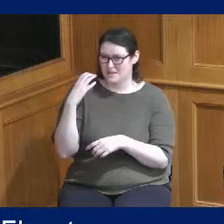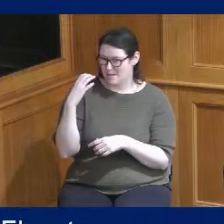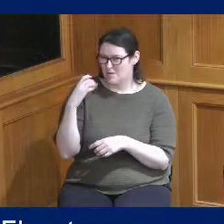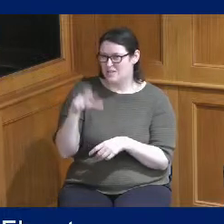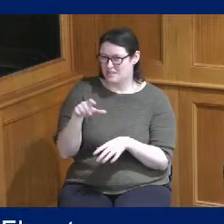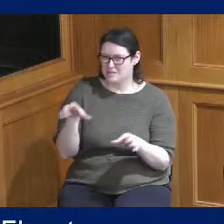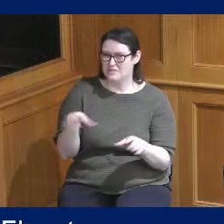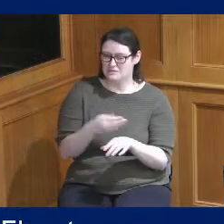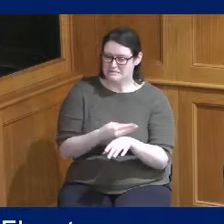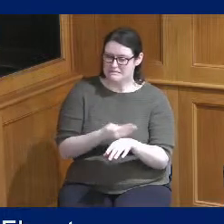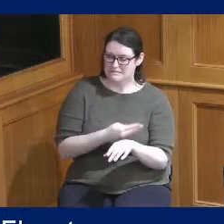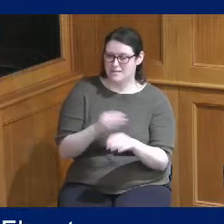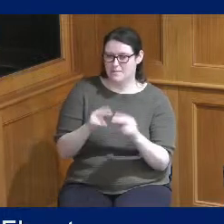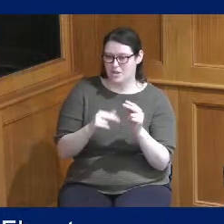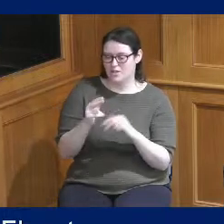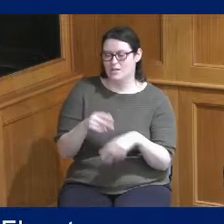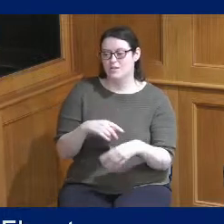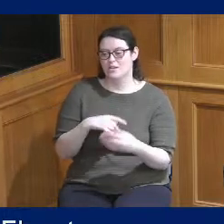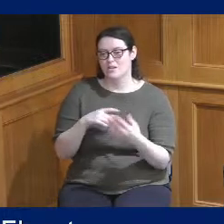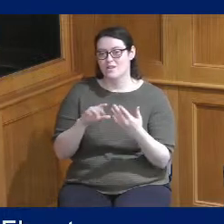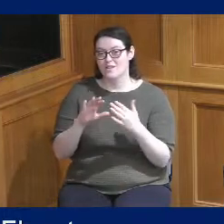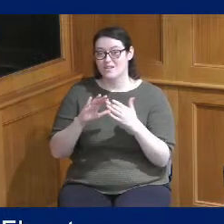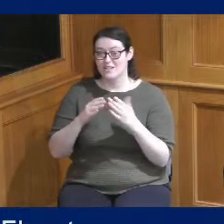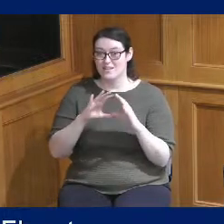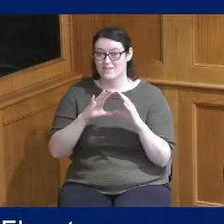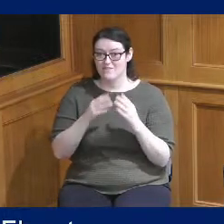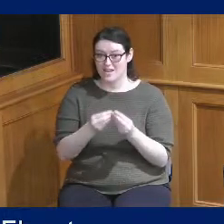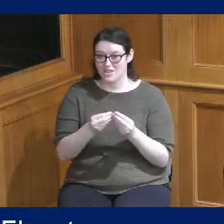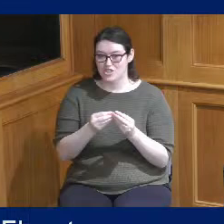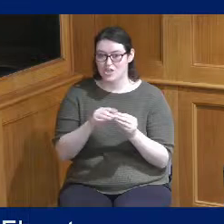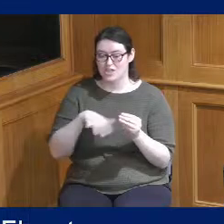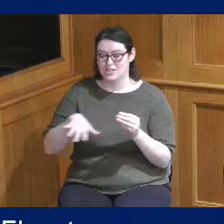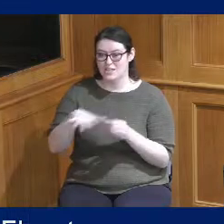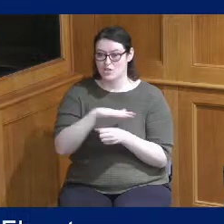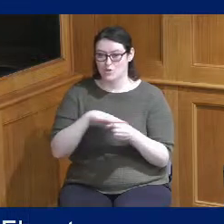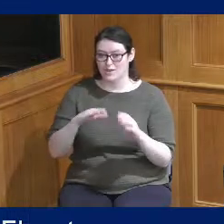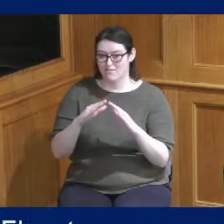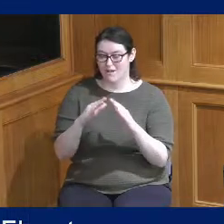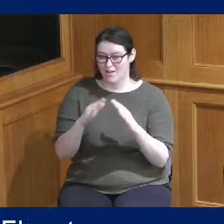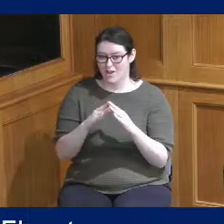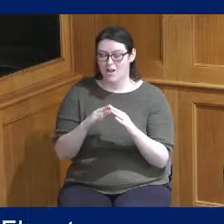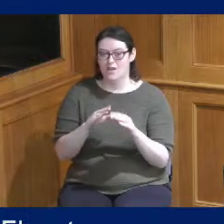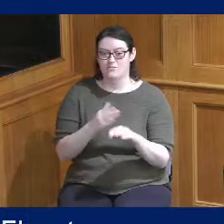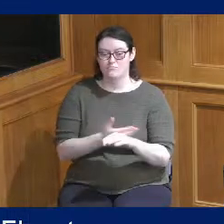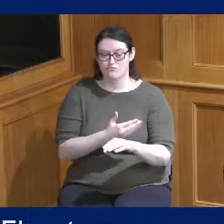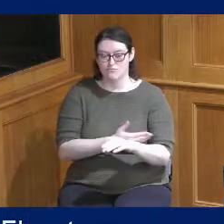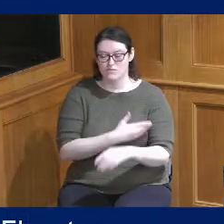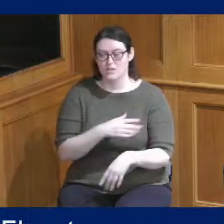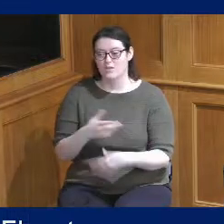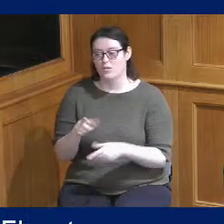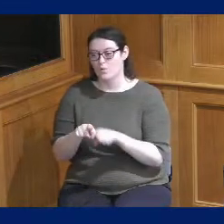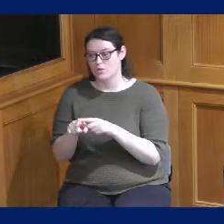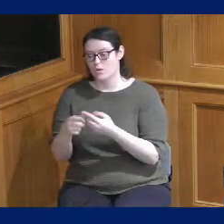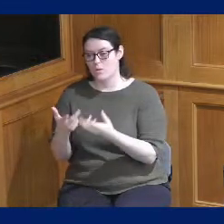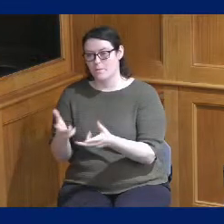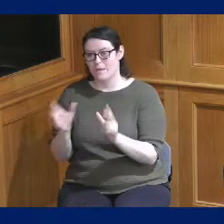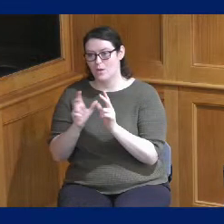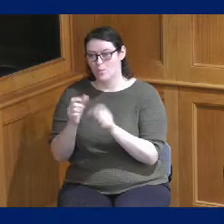buildings, continued progress on the convention district, and continued capital progress at Paycor and GABP.